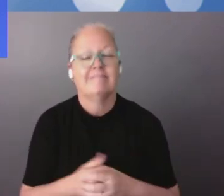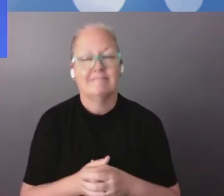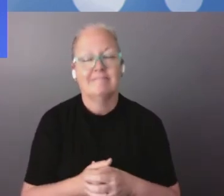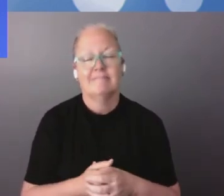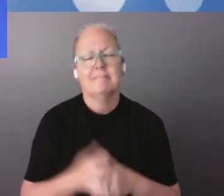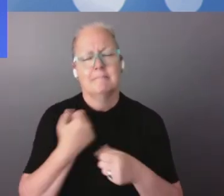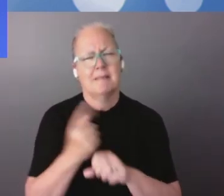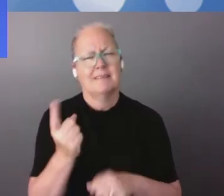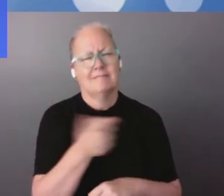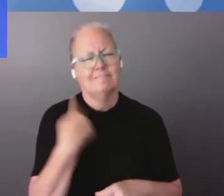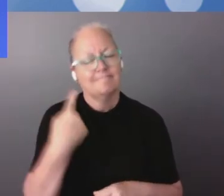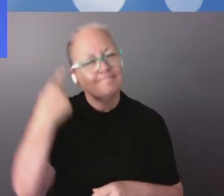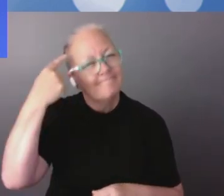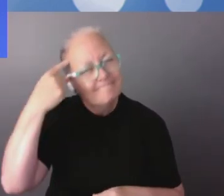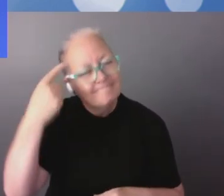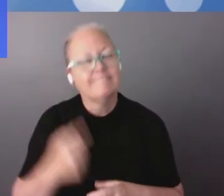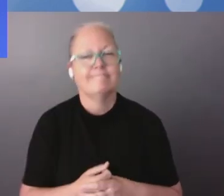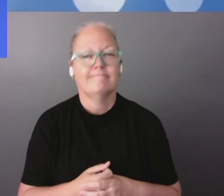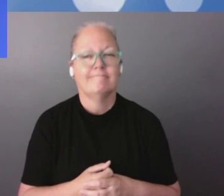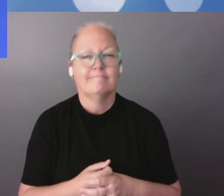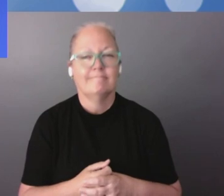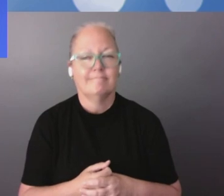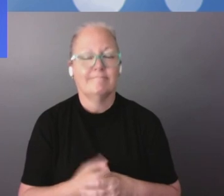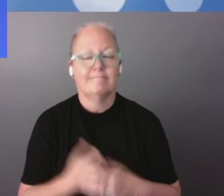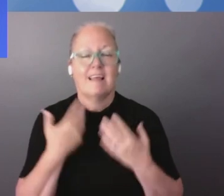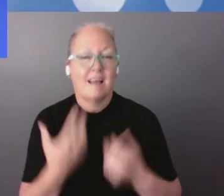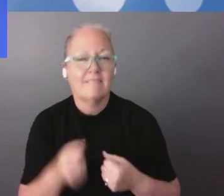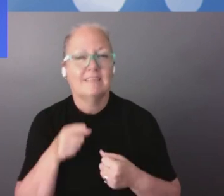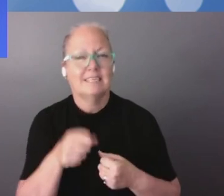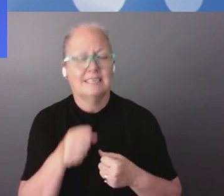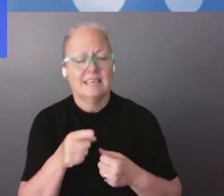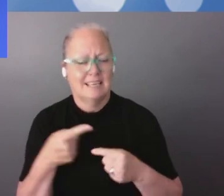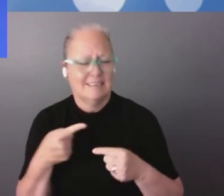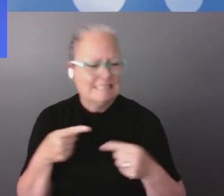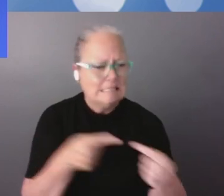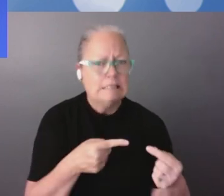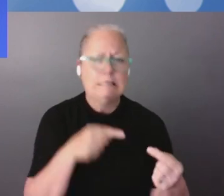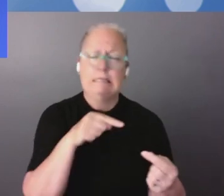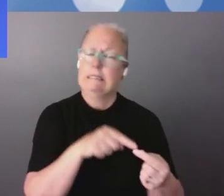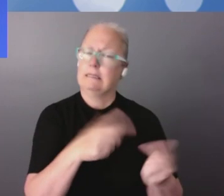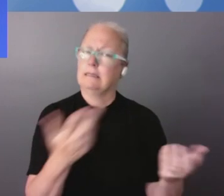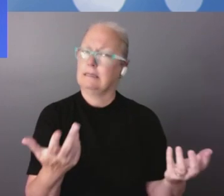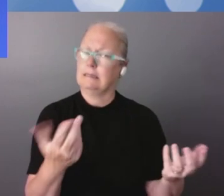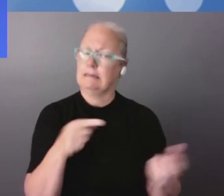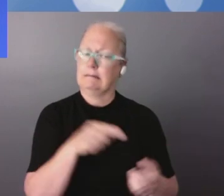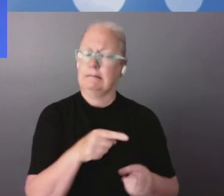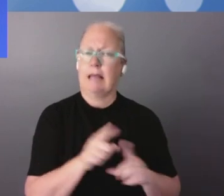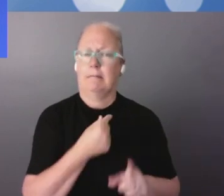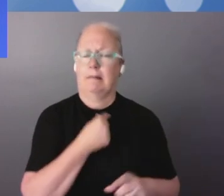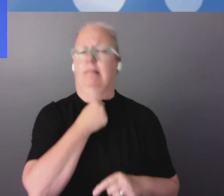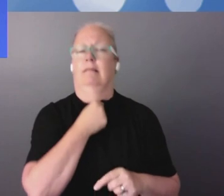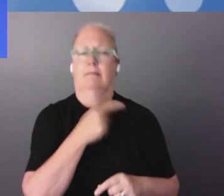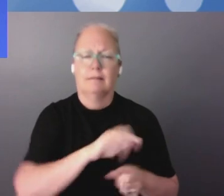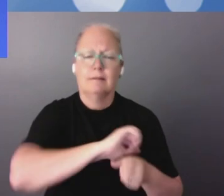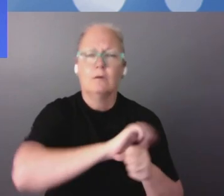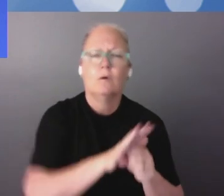the threats related to the pandemic. But we have also seen technology save